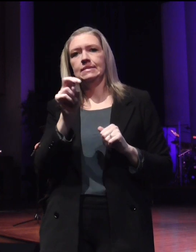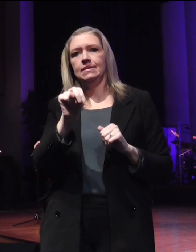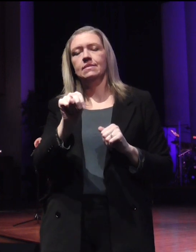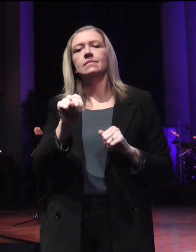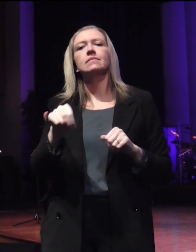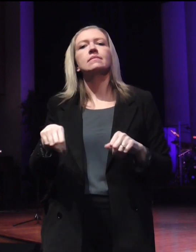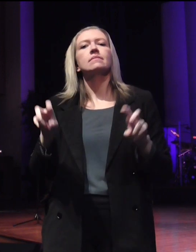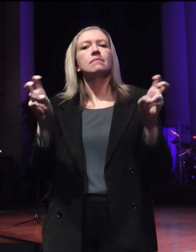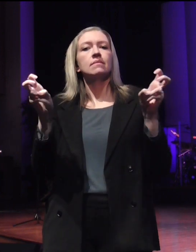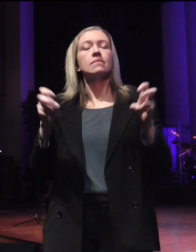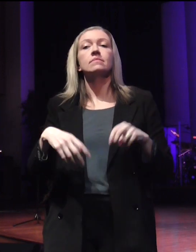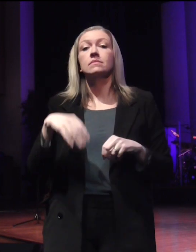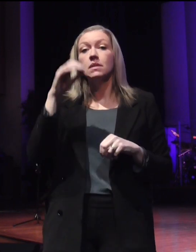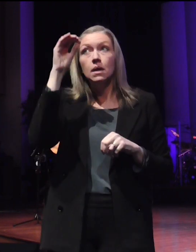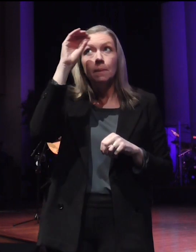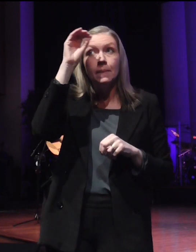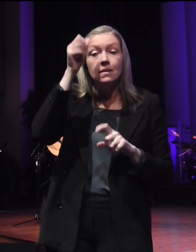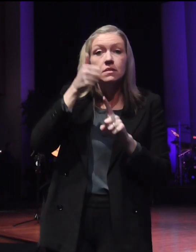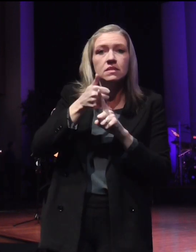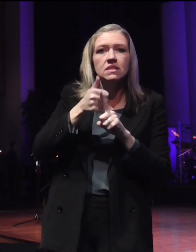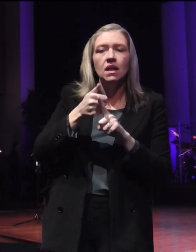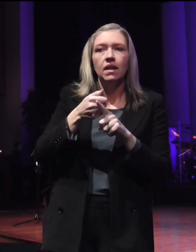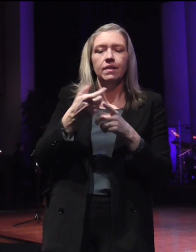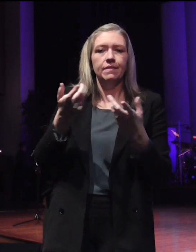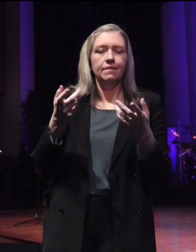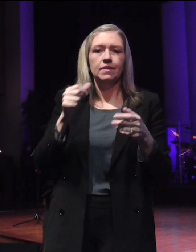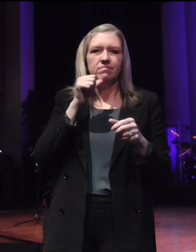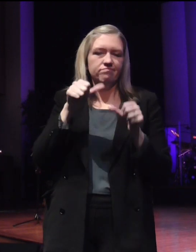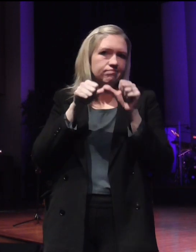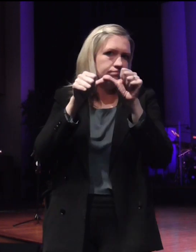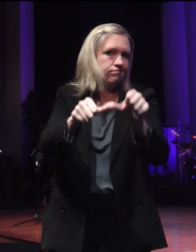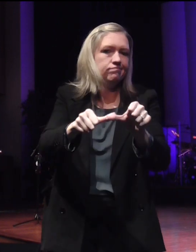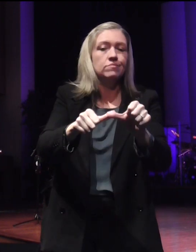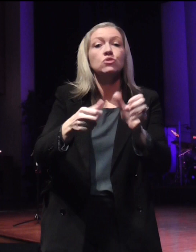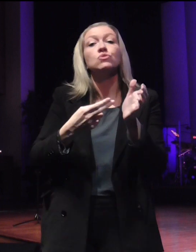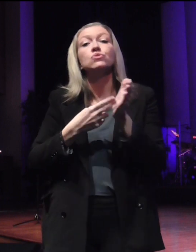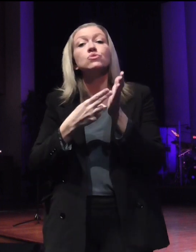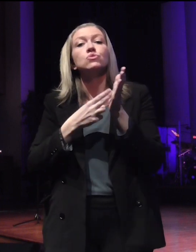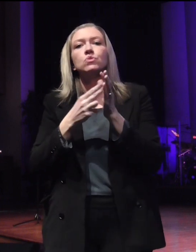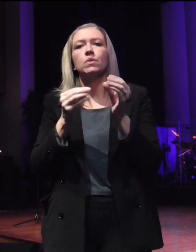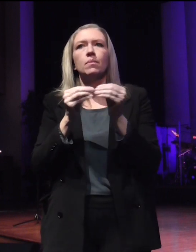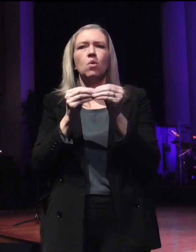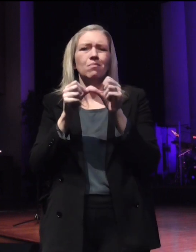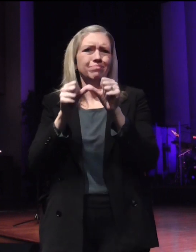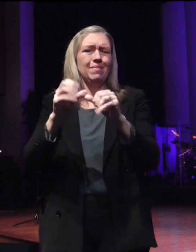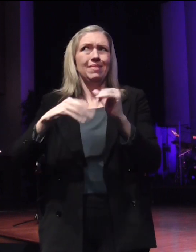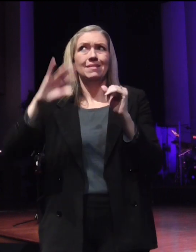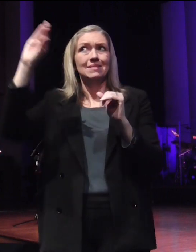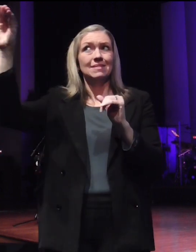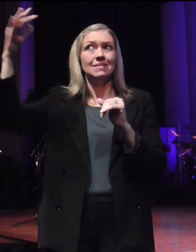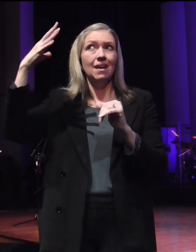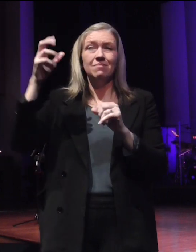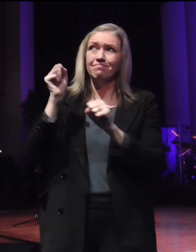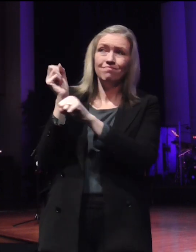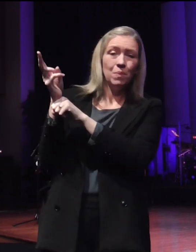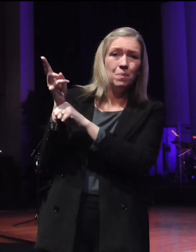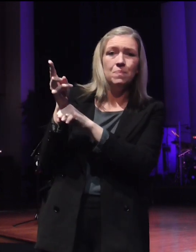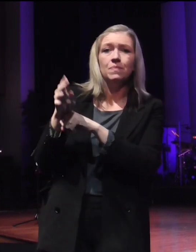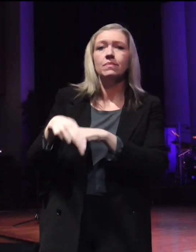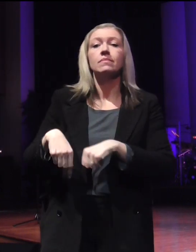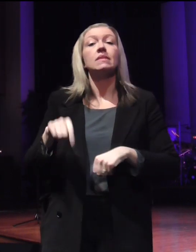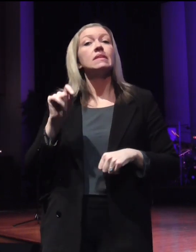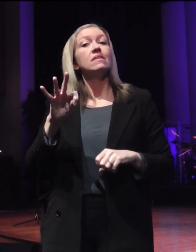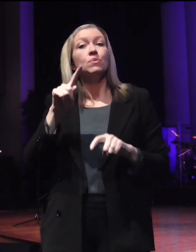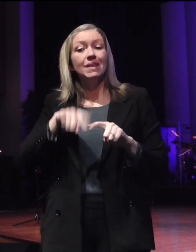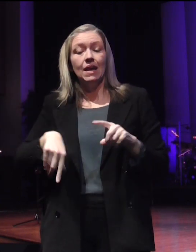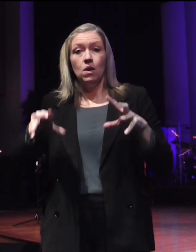Opinion is a flitting thing, but truth outlasts the sun. If then we cannot